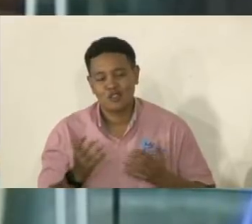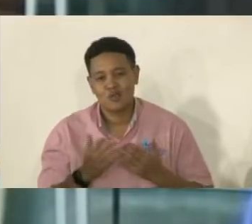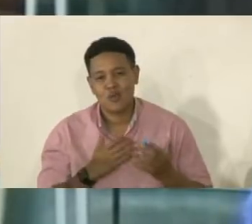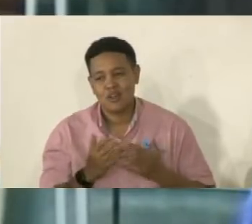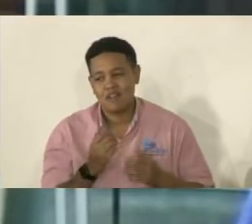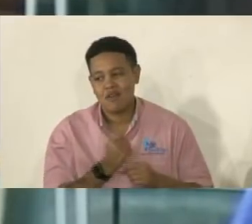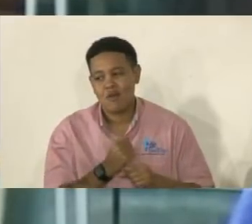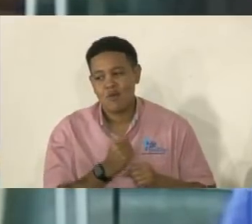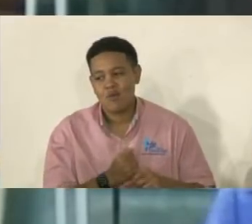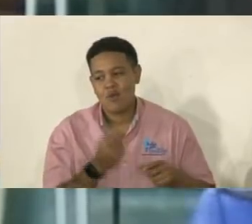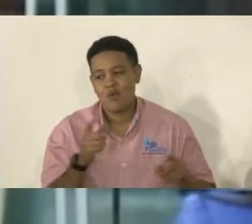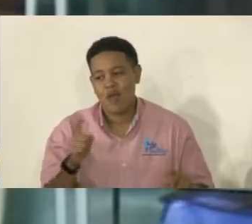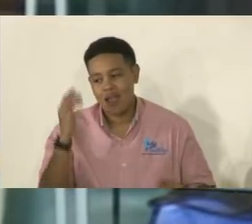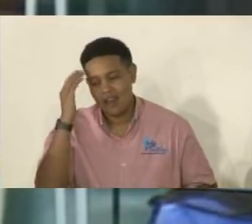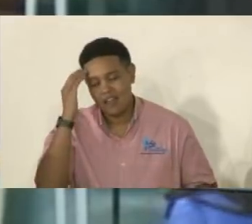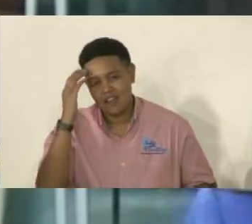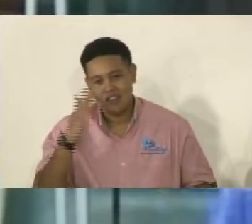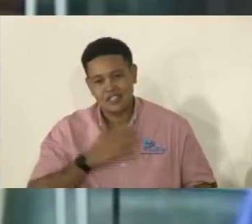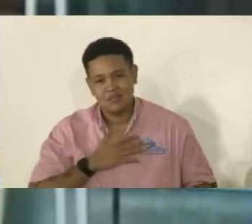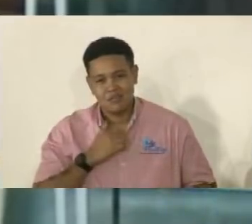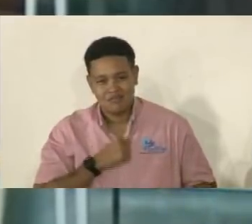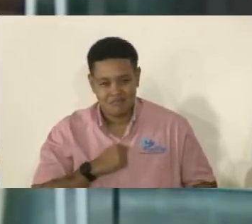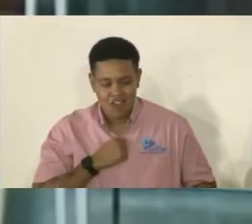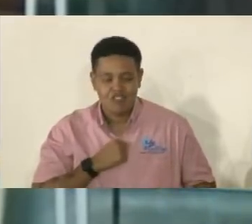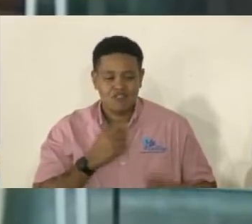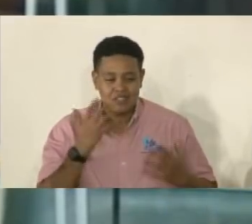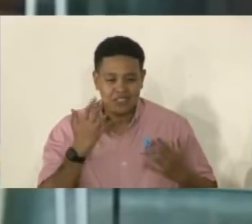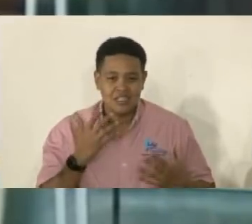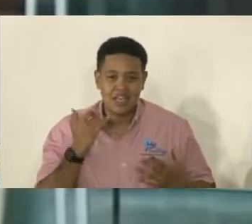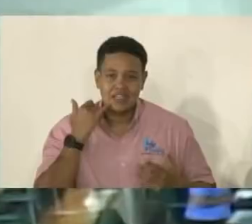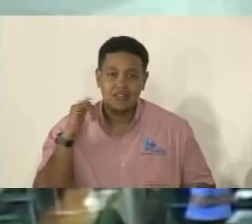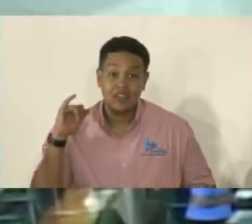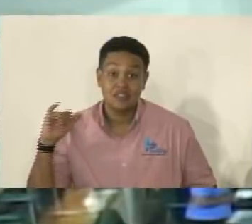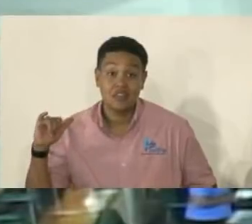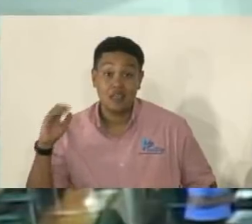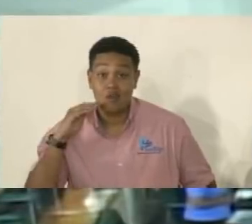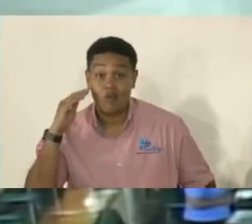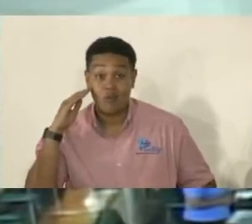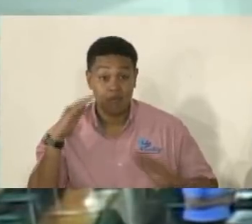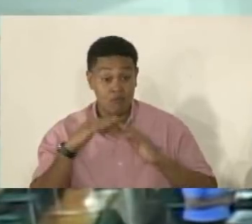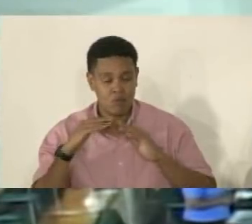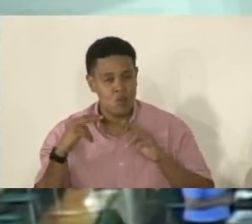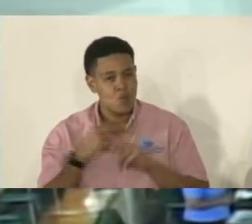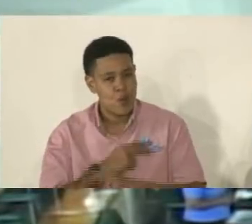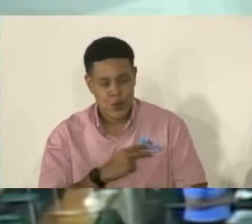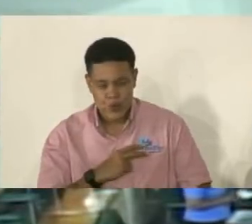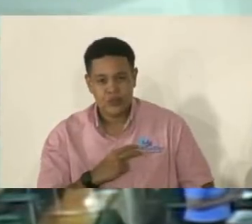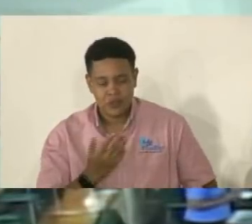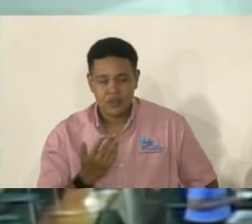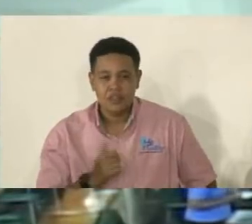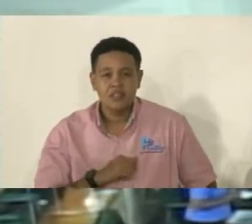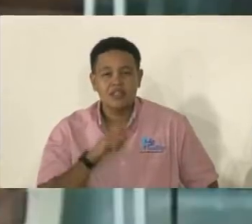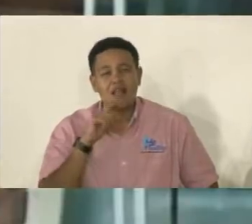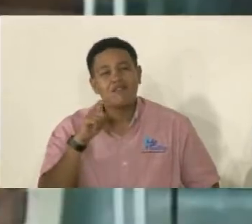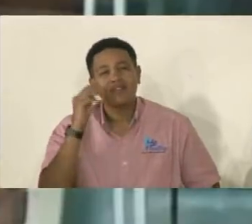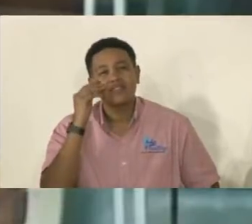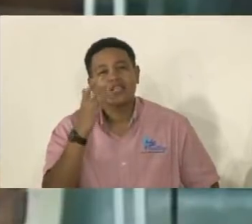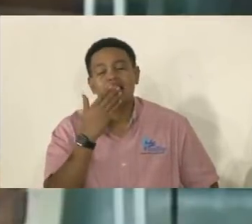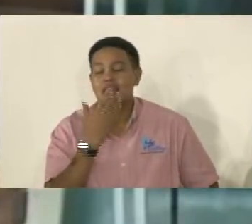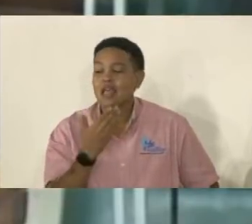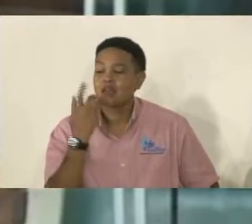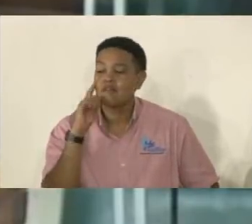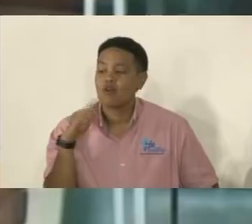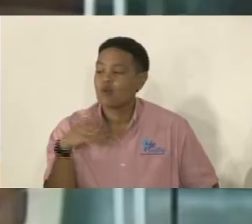while acknowledging my grief. If I stay away, it gets harder. And so I have to say thank you for